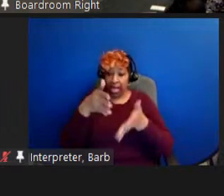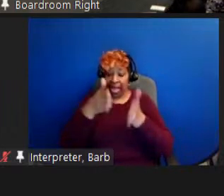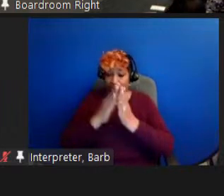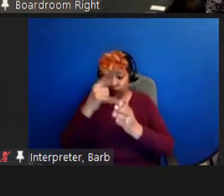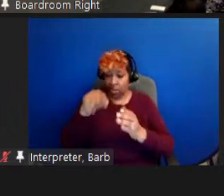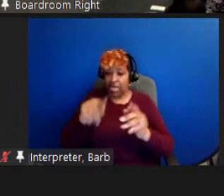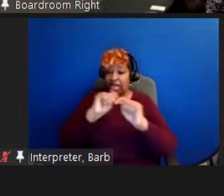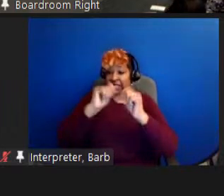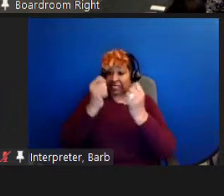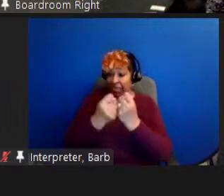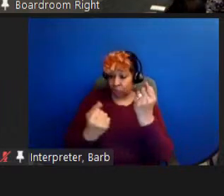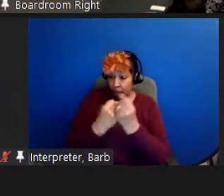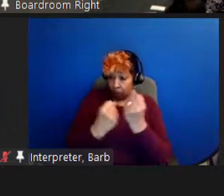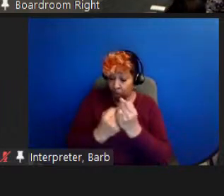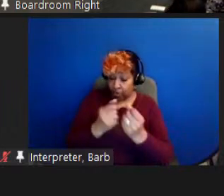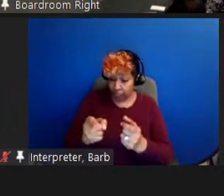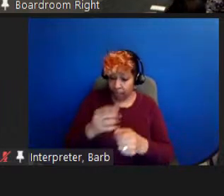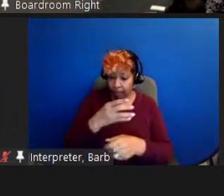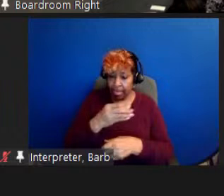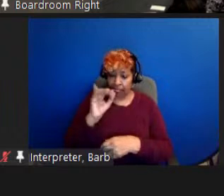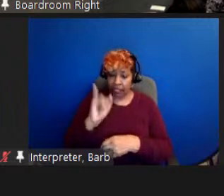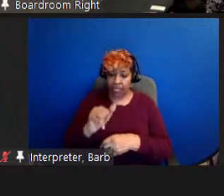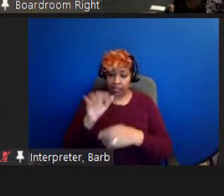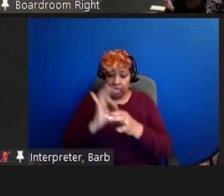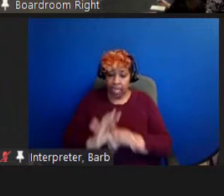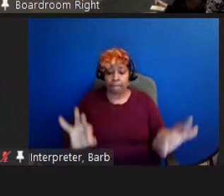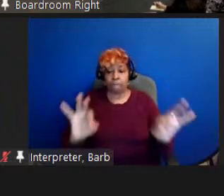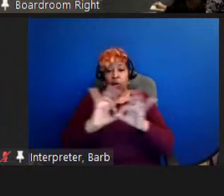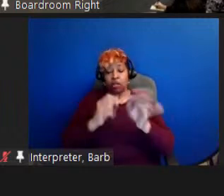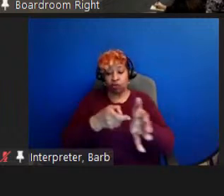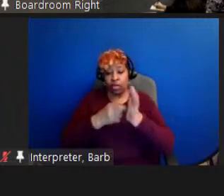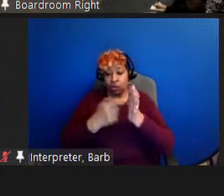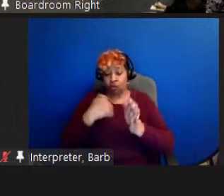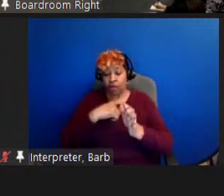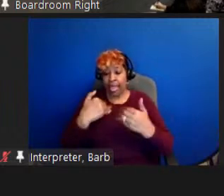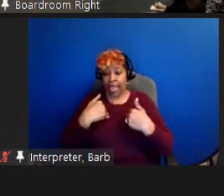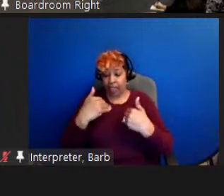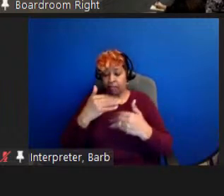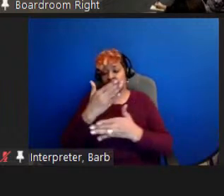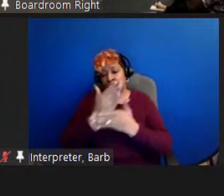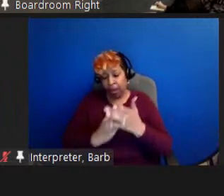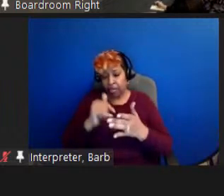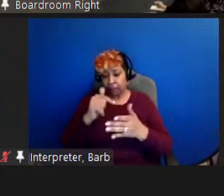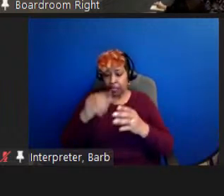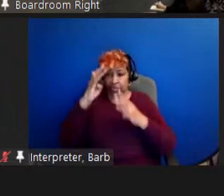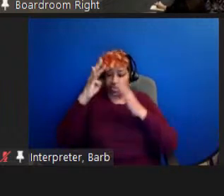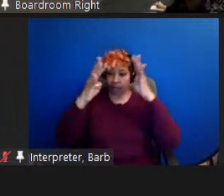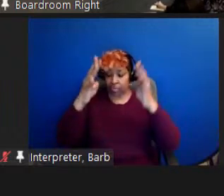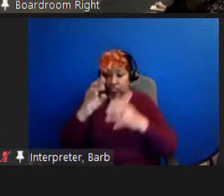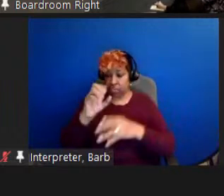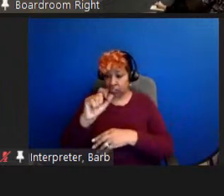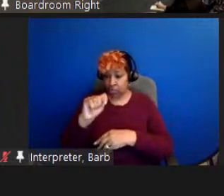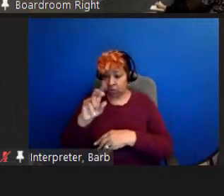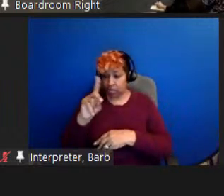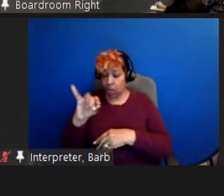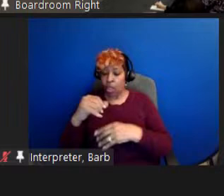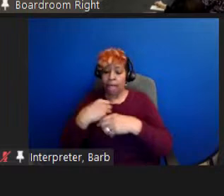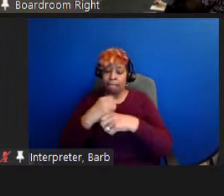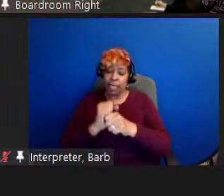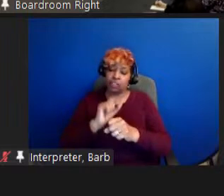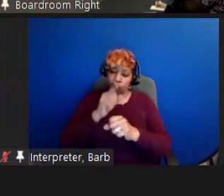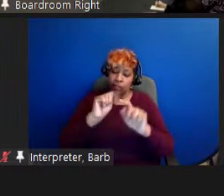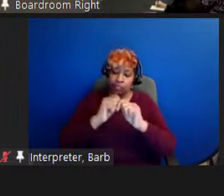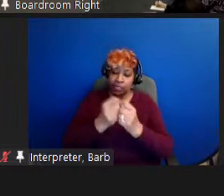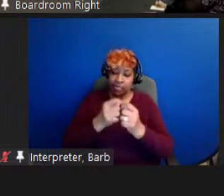supporting it. And that will be one of the key criteria that we have as part of the Innovation Studio, is making sure that the team is able to support